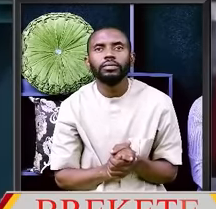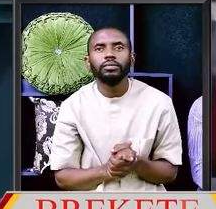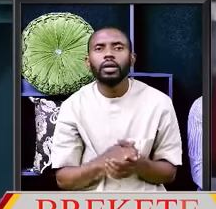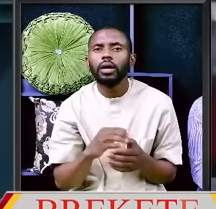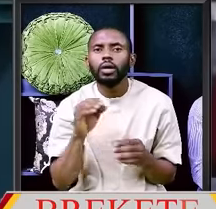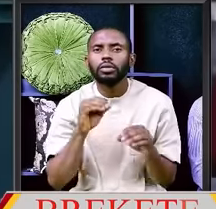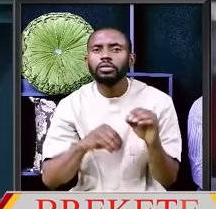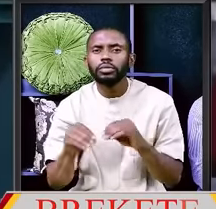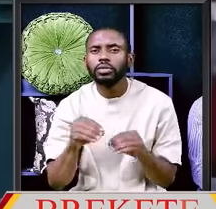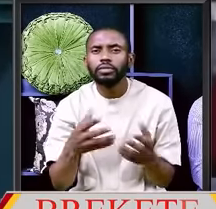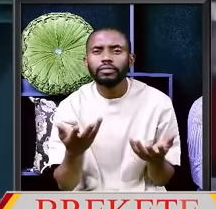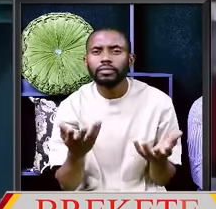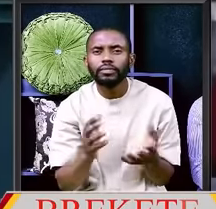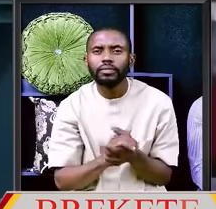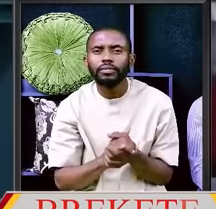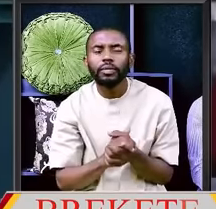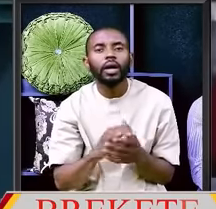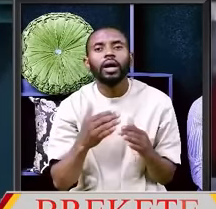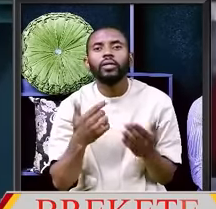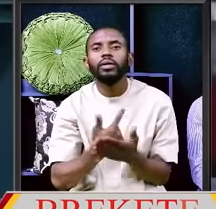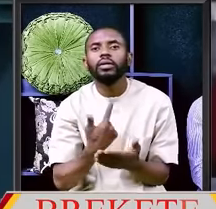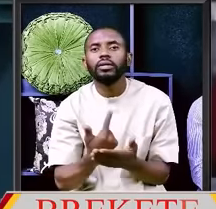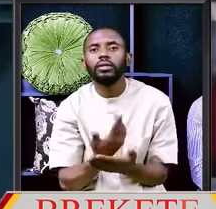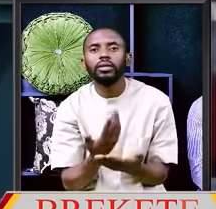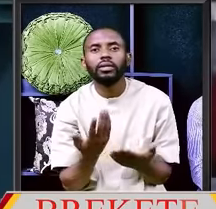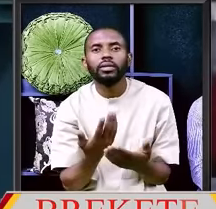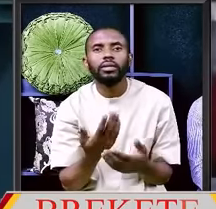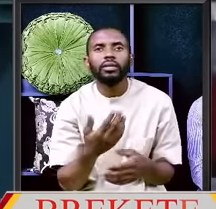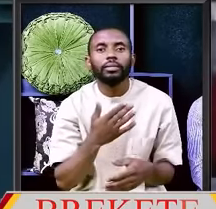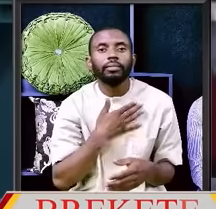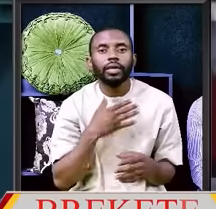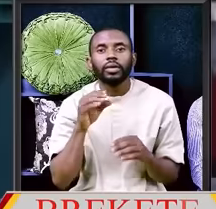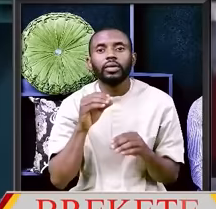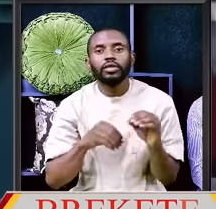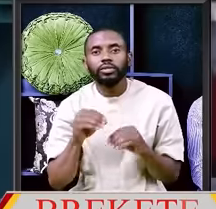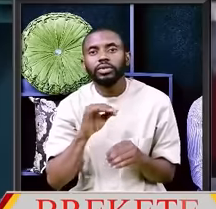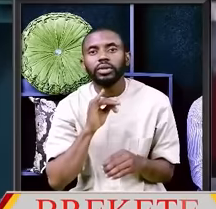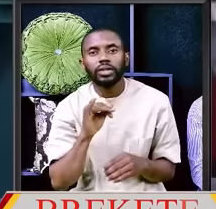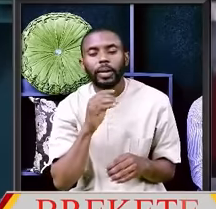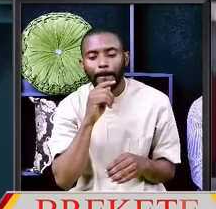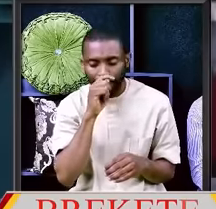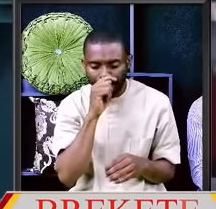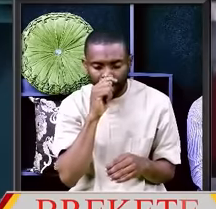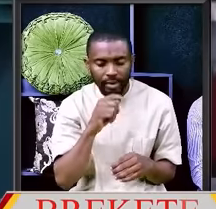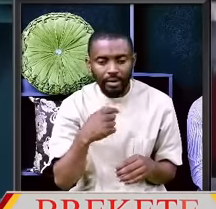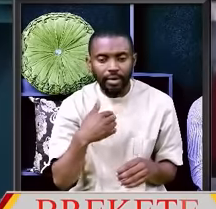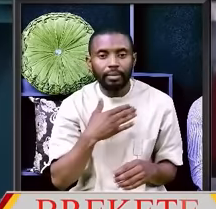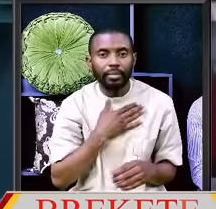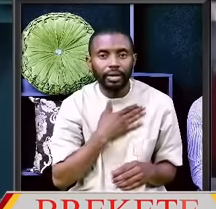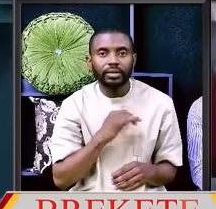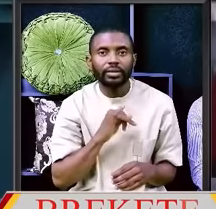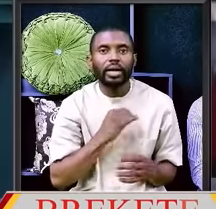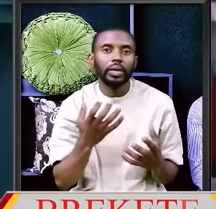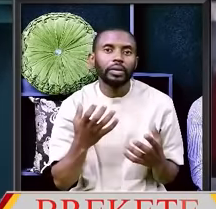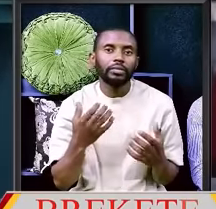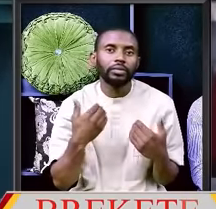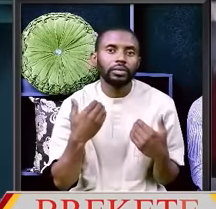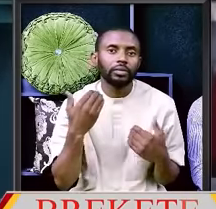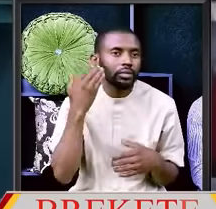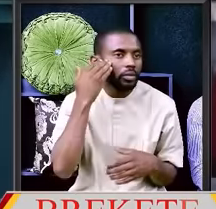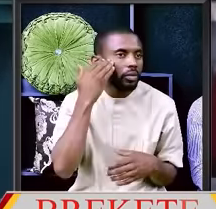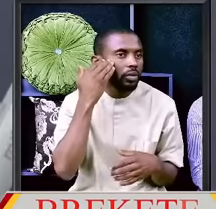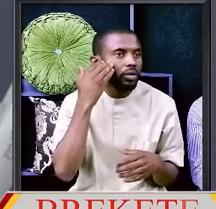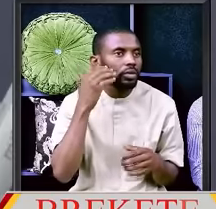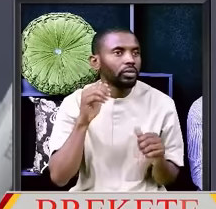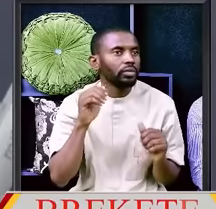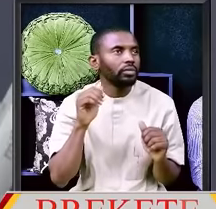Waiting be your contributor, ma? How Ghana? My contributor is that please, I know you can do it, and you can do it